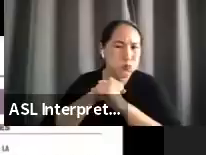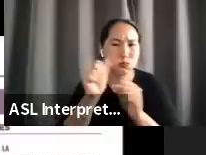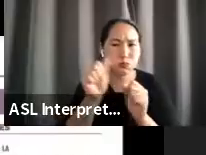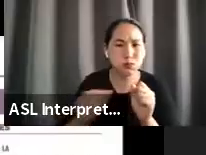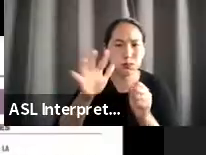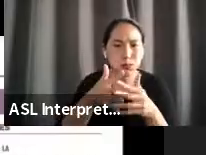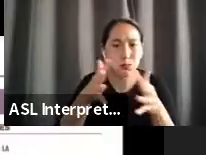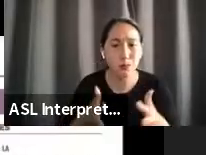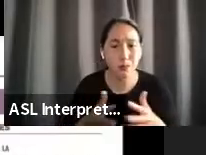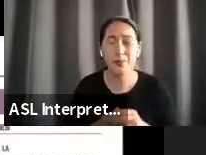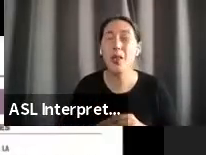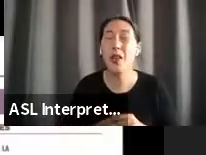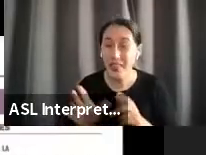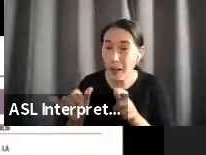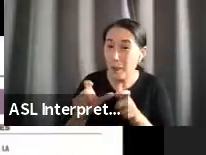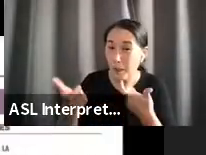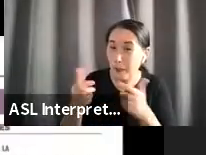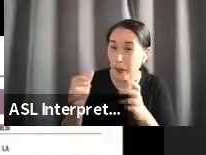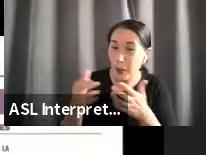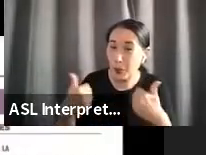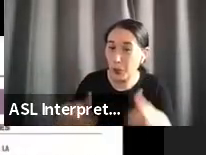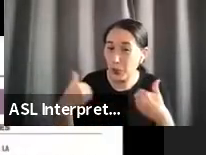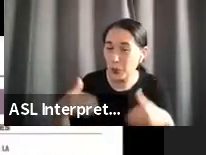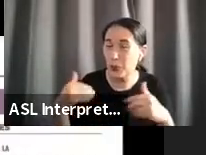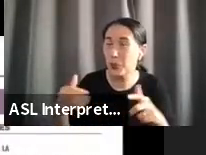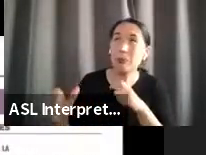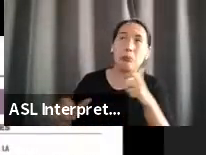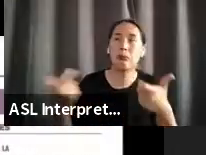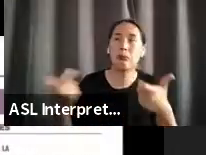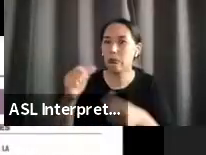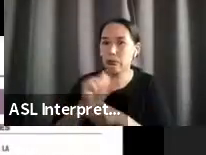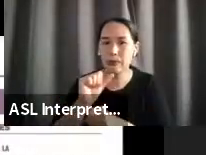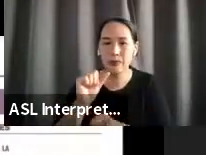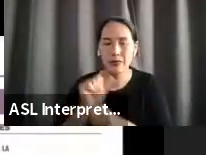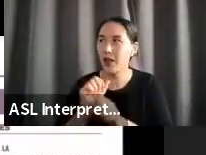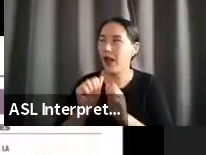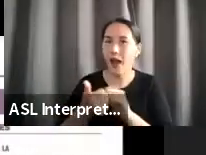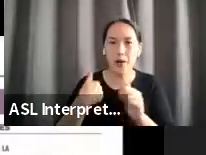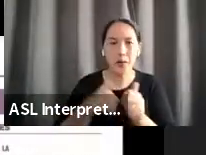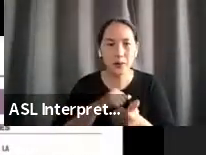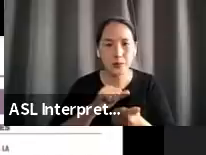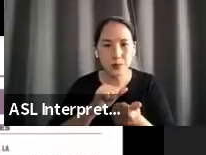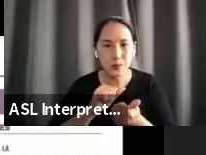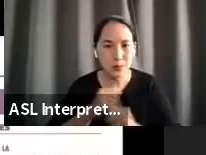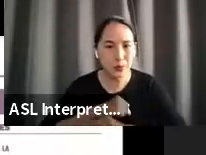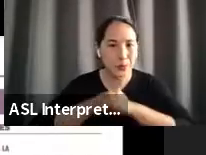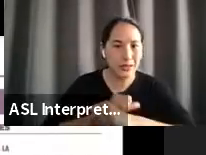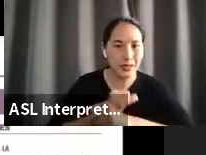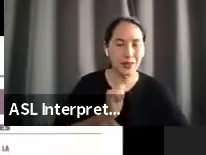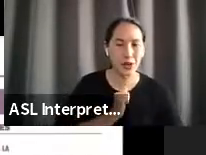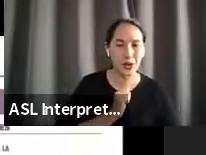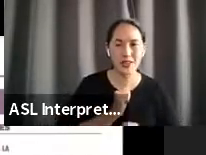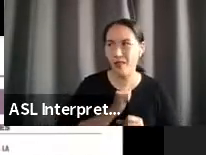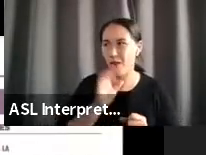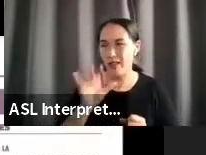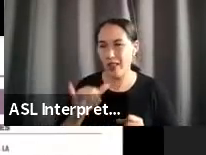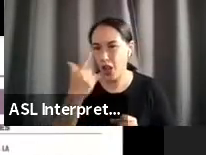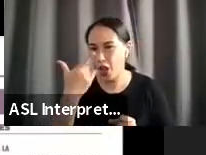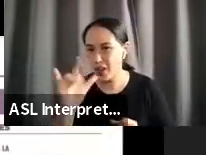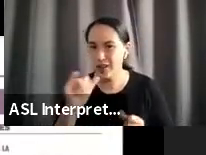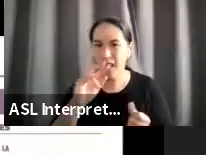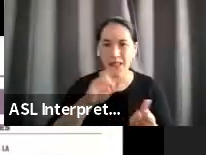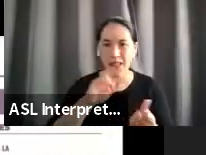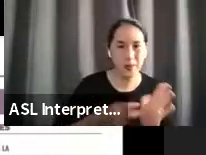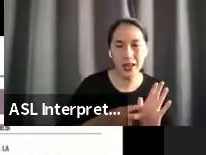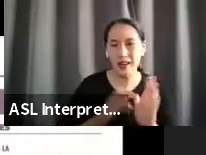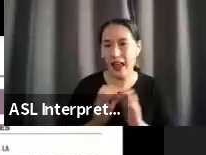pretty big task. What does it mean to try to protect ourselves, right? And how do we organizationally try to do that? And what does it mean to do that in a